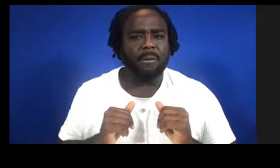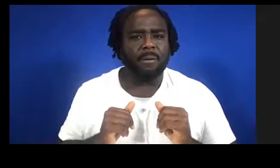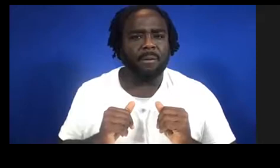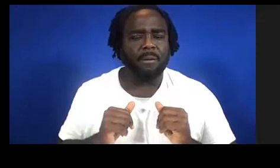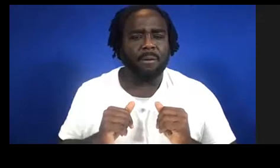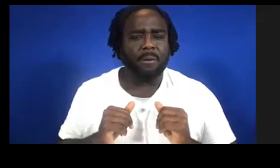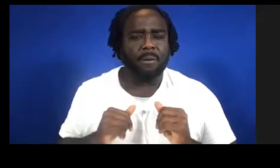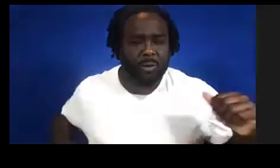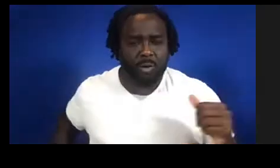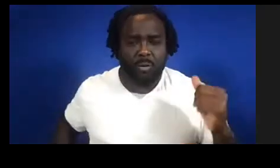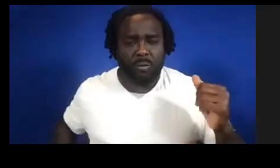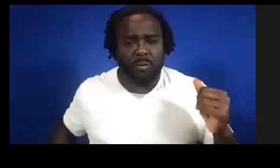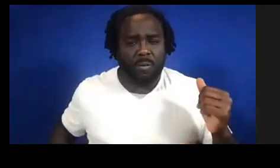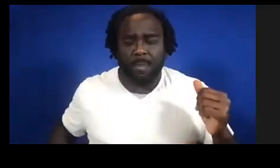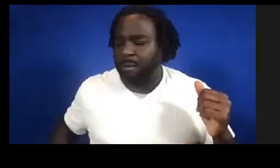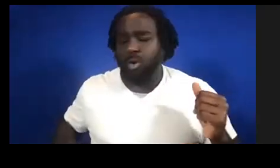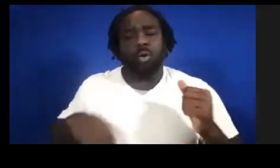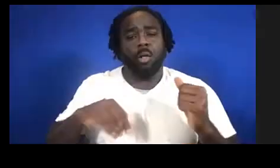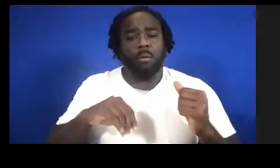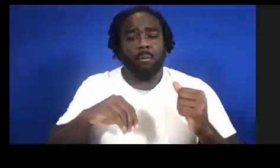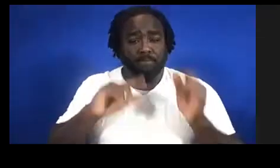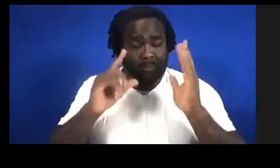sleeping overnight, not in a bed.